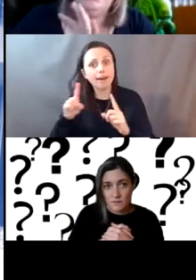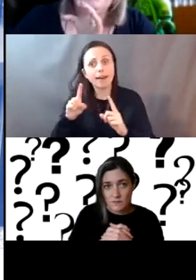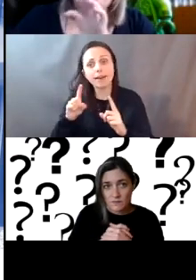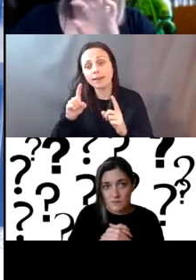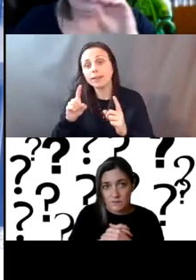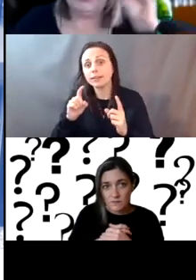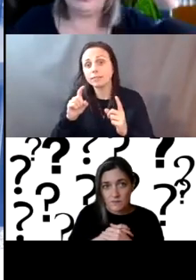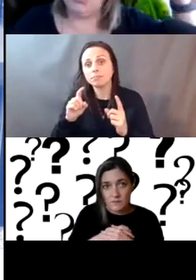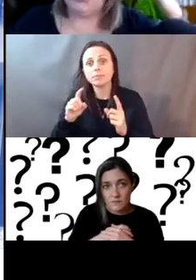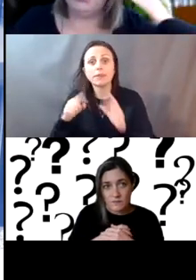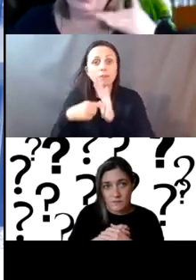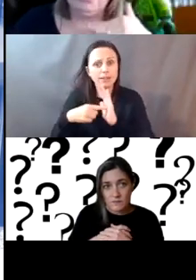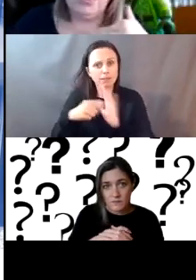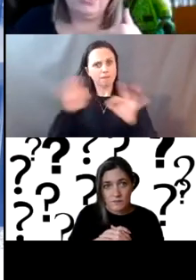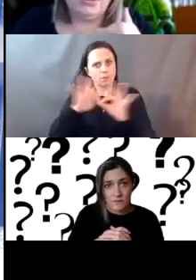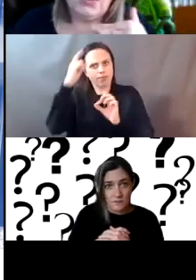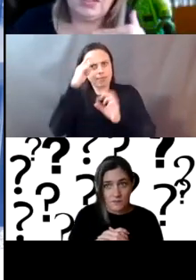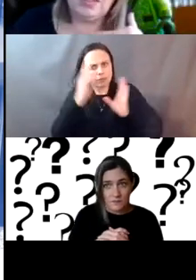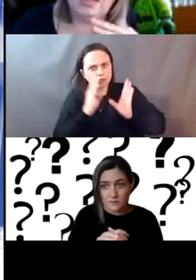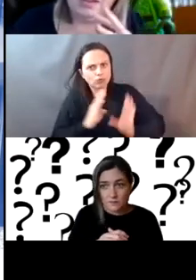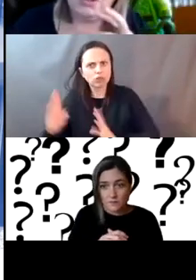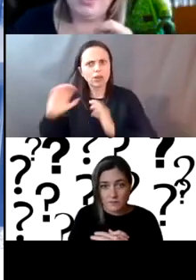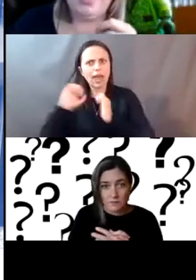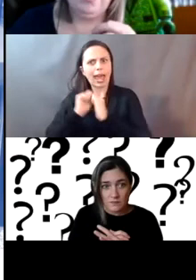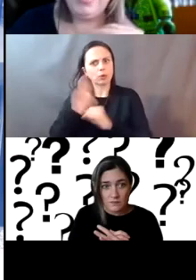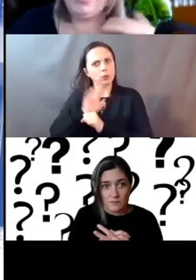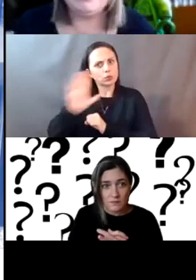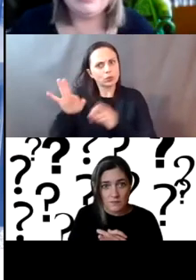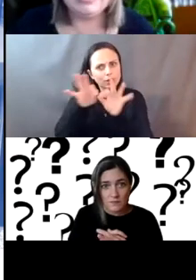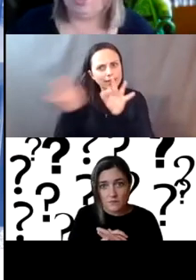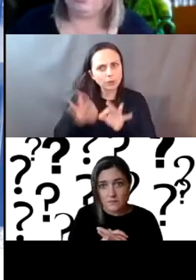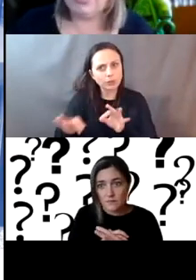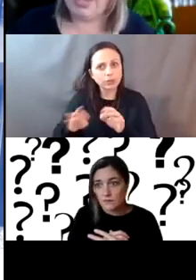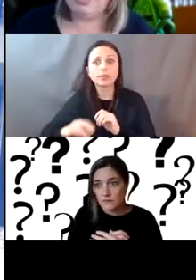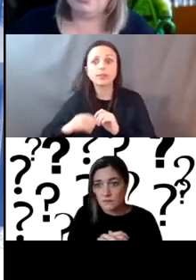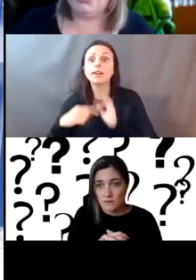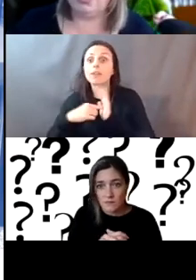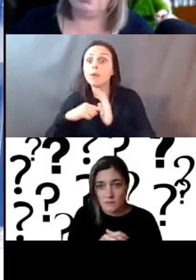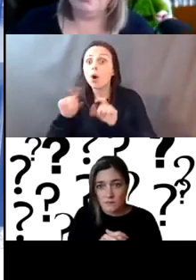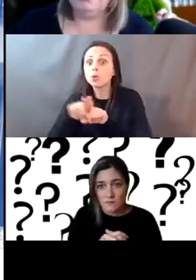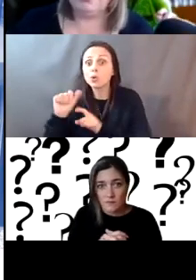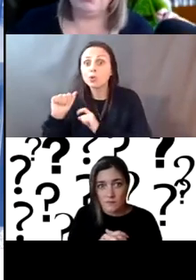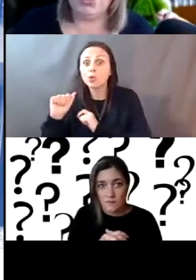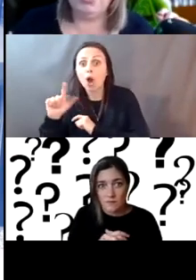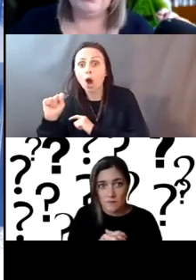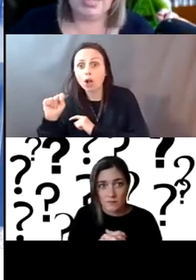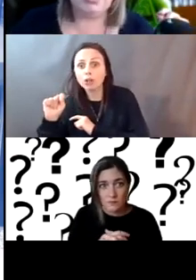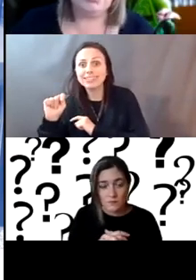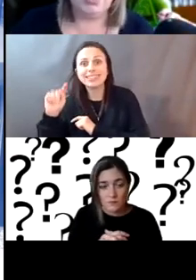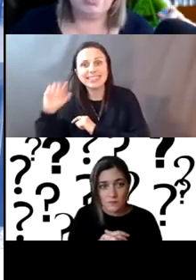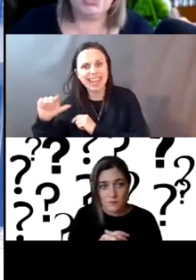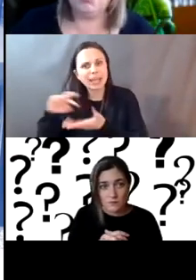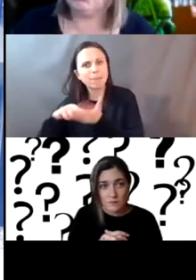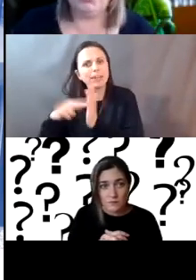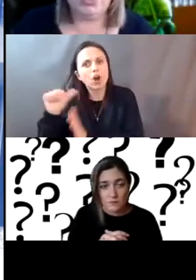equal, thinking strategically about how you're using that language can help. And things like alt tags, which are alternative text